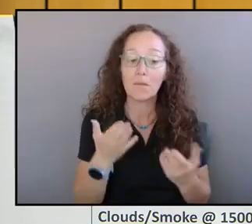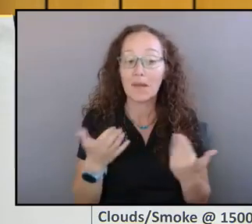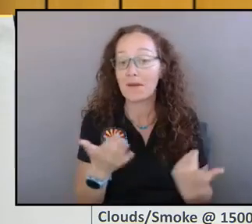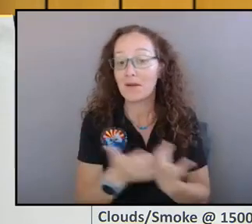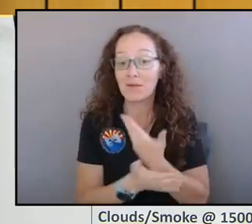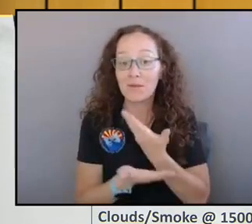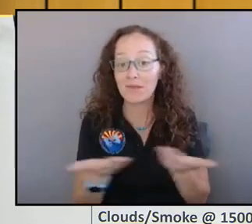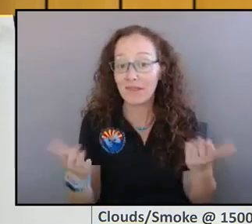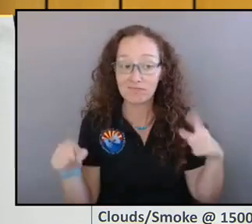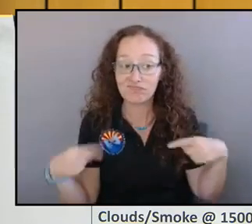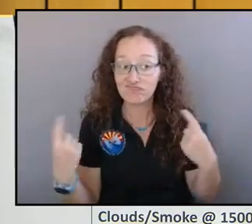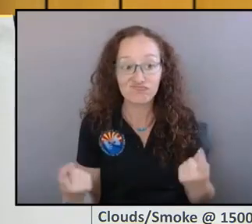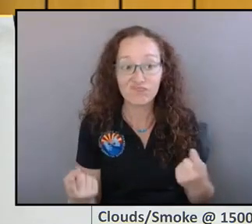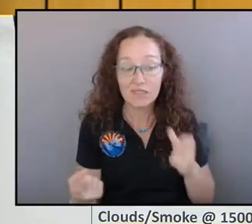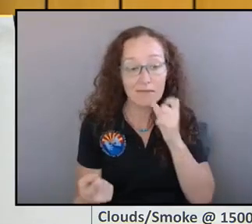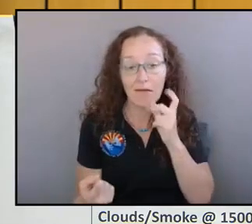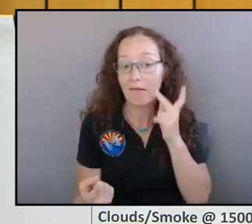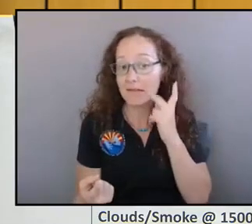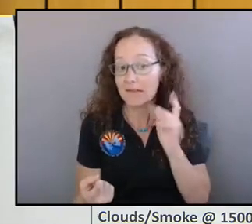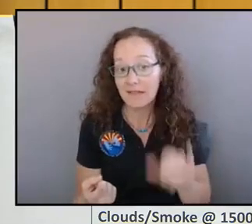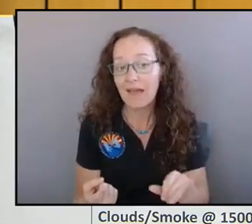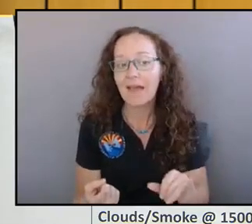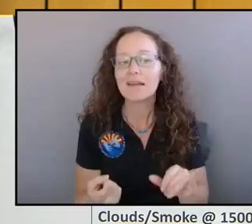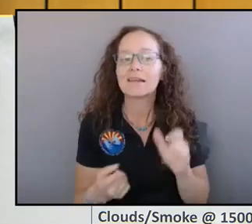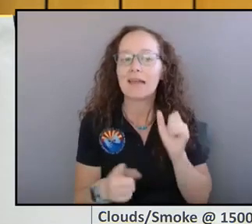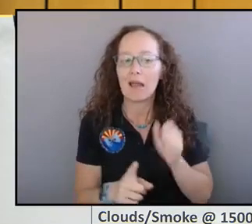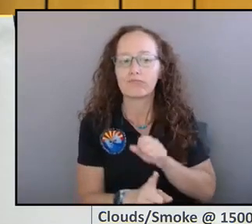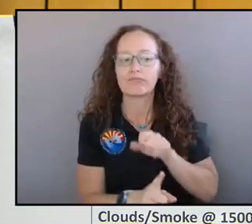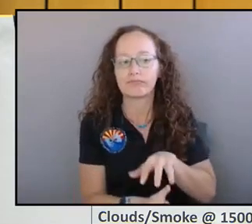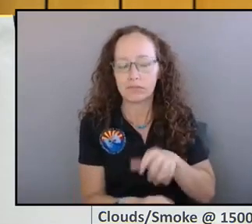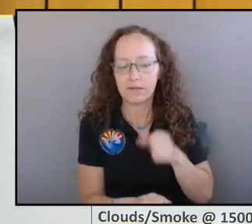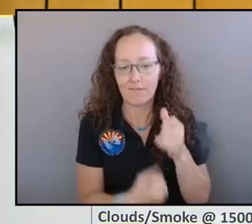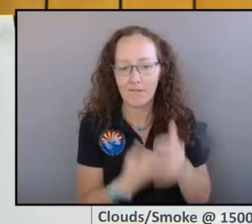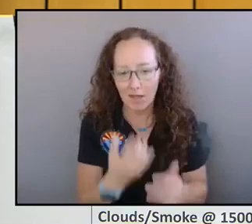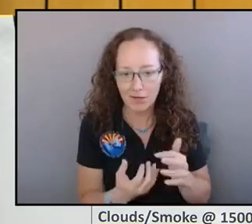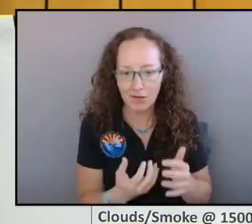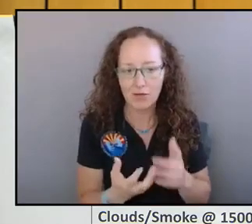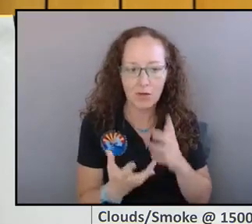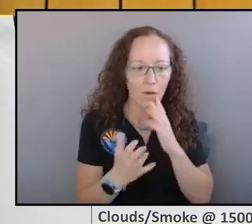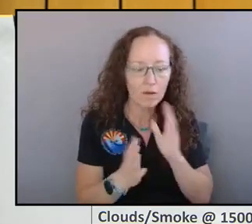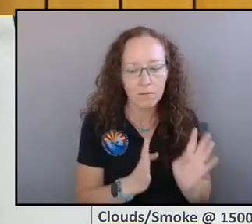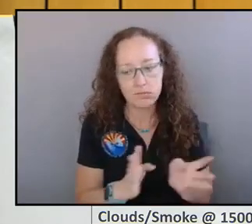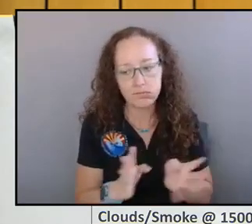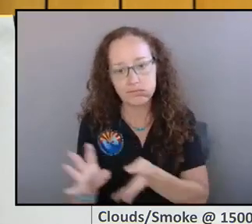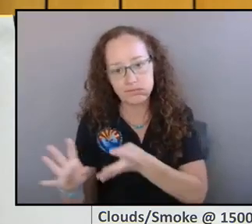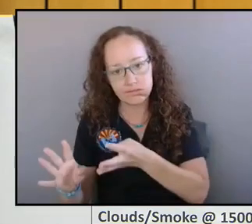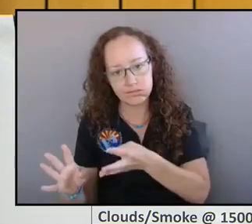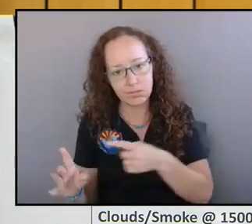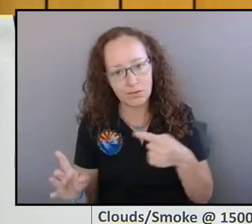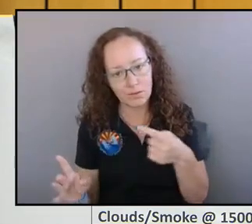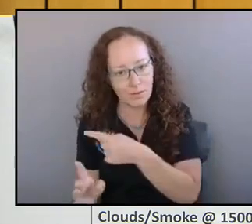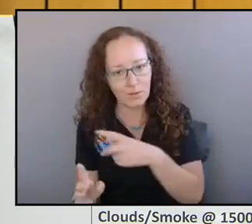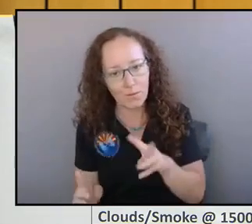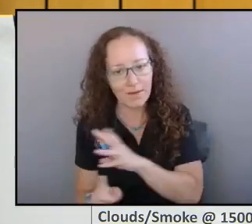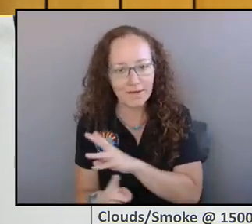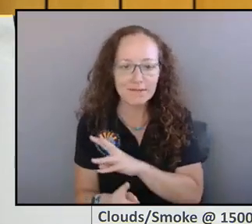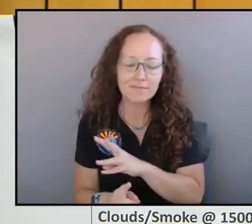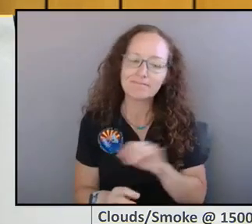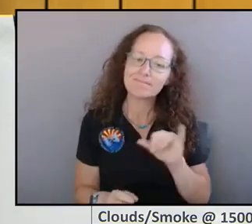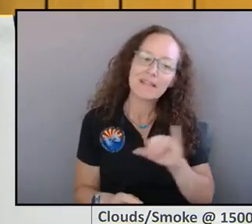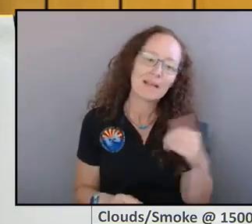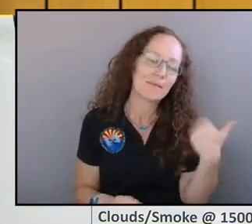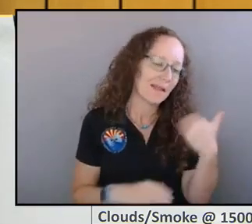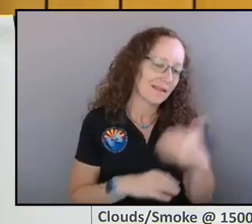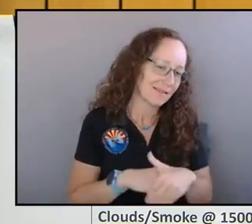wind direction and wanted to push things to the west a little bit, very much like we saw last night or last evening on